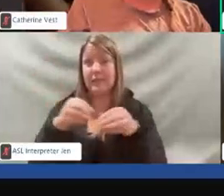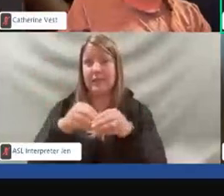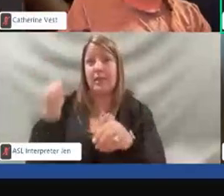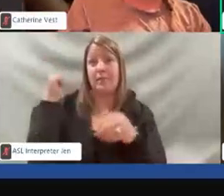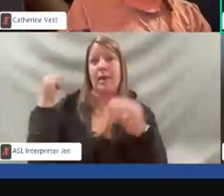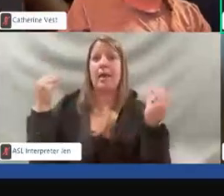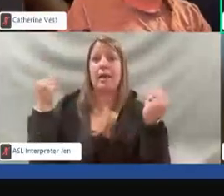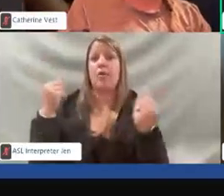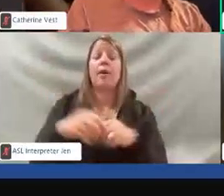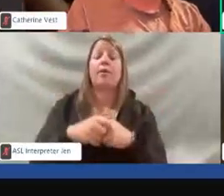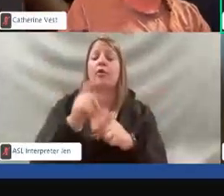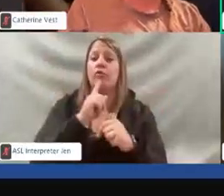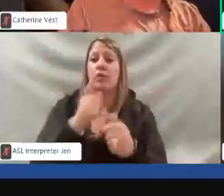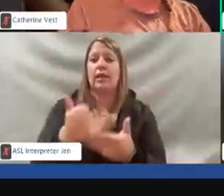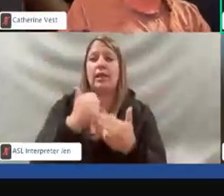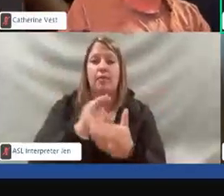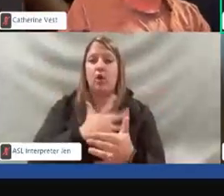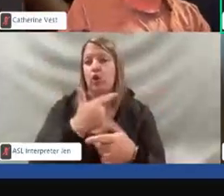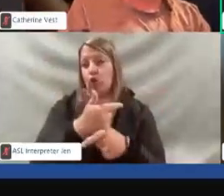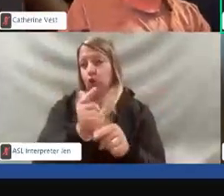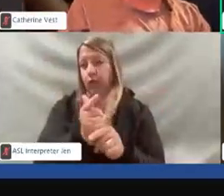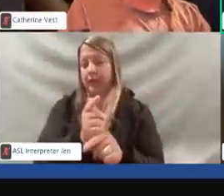property, and they really help our garden.